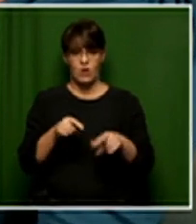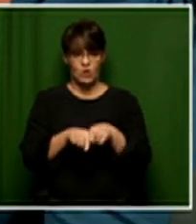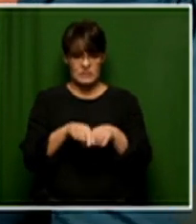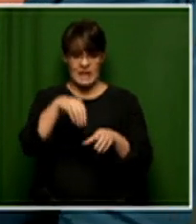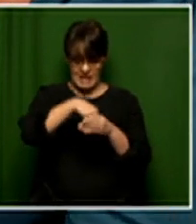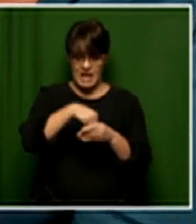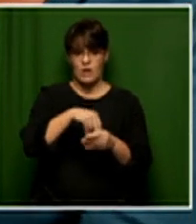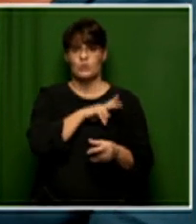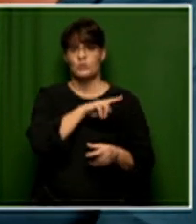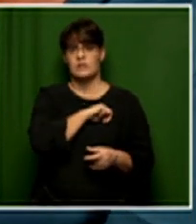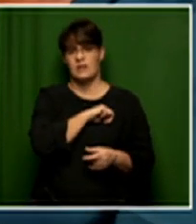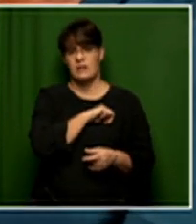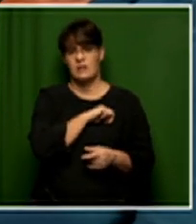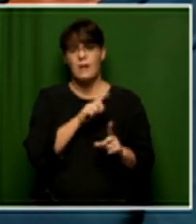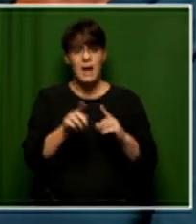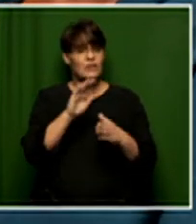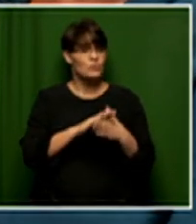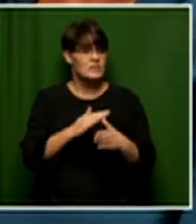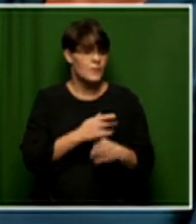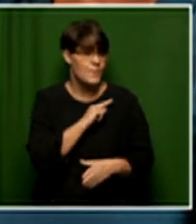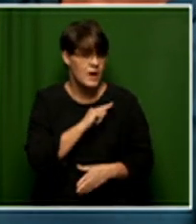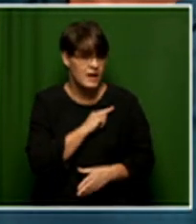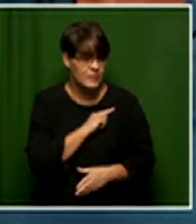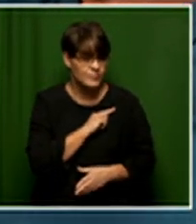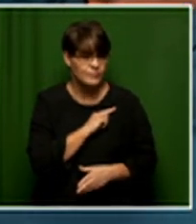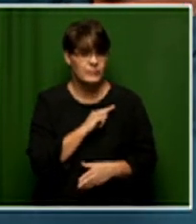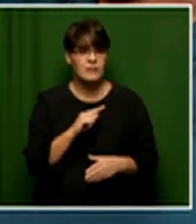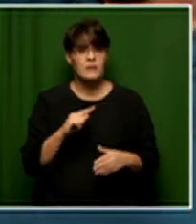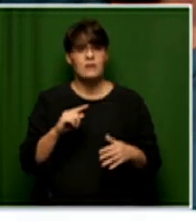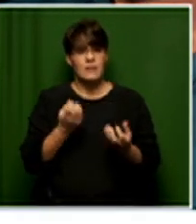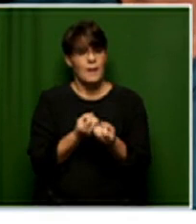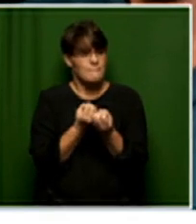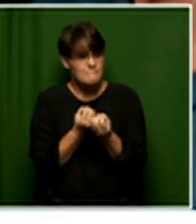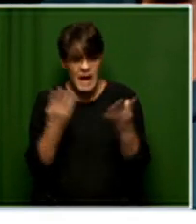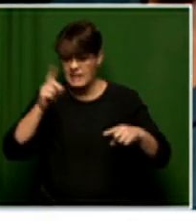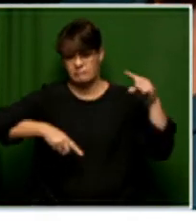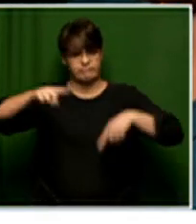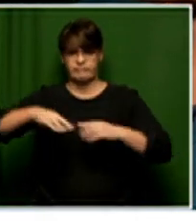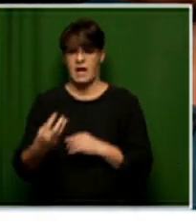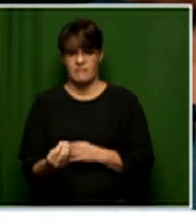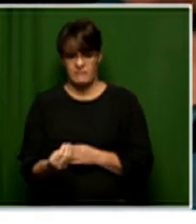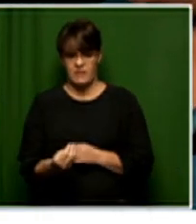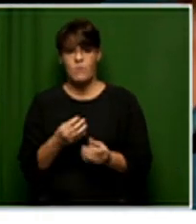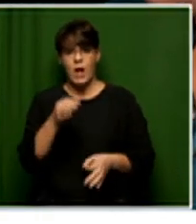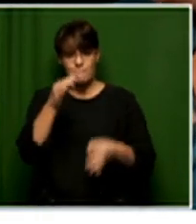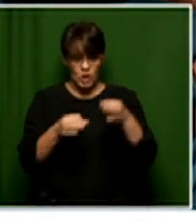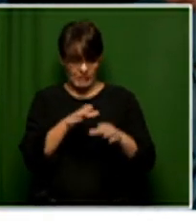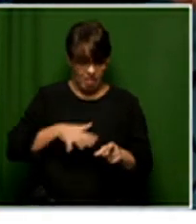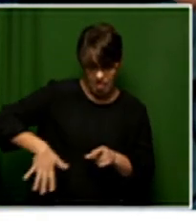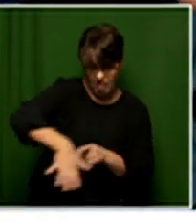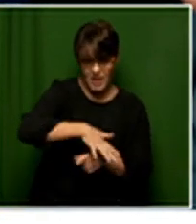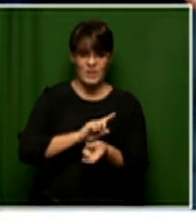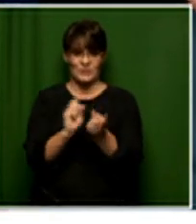contesting KwaZulu-Natal. But I think the reason for that is because there are many dynamics. Now, one, there's a change in the political